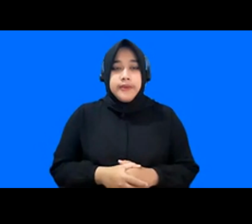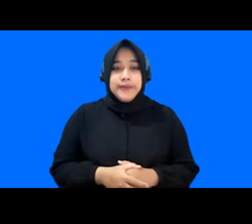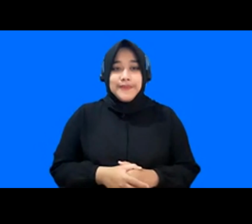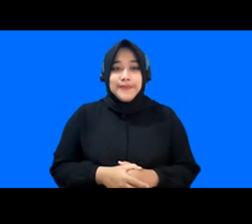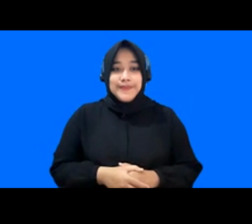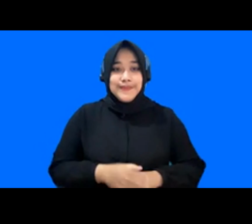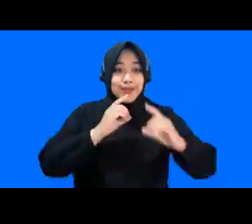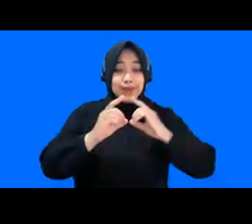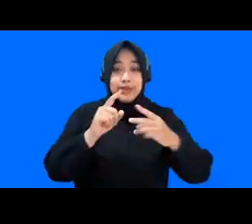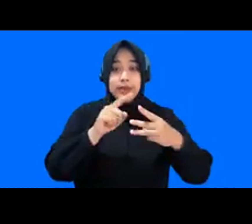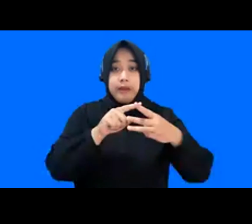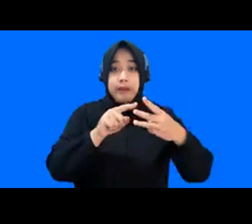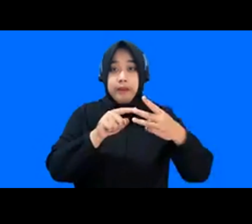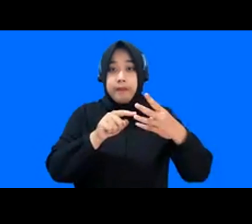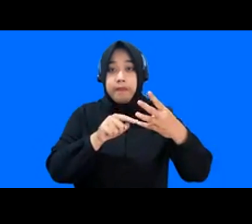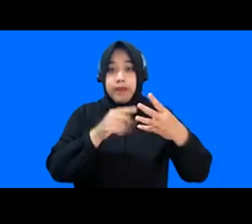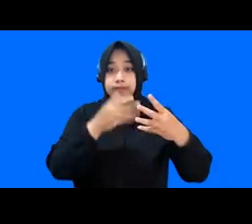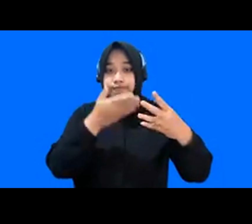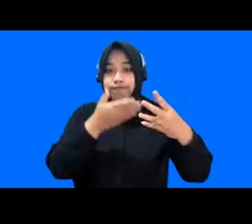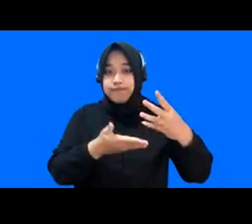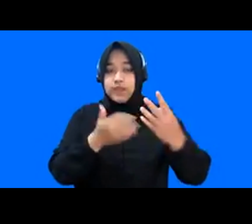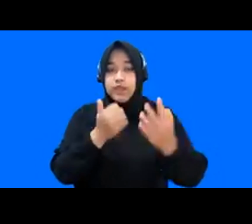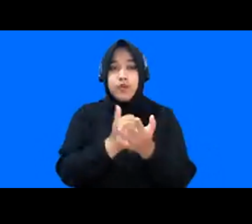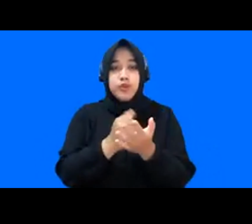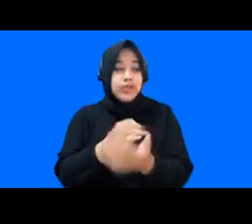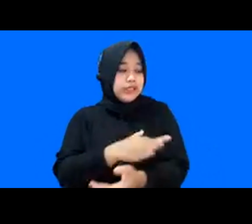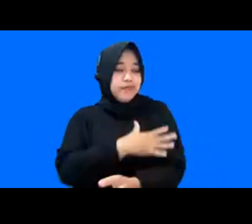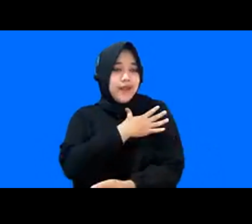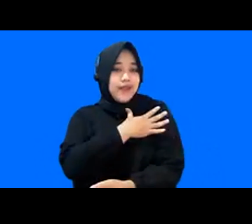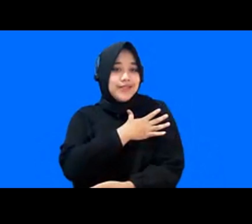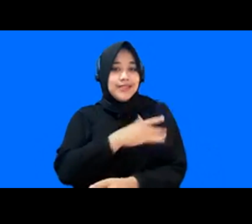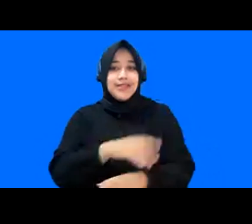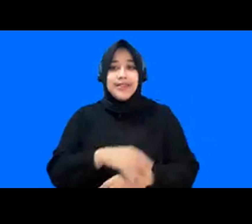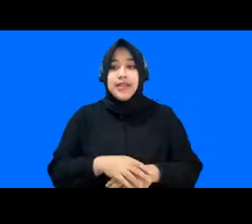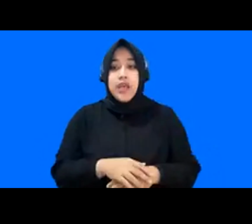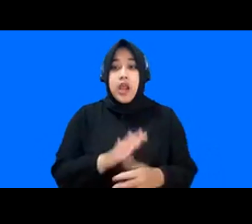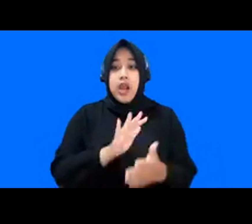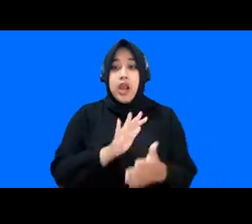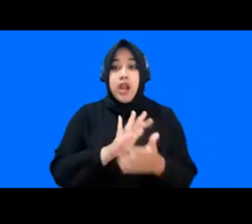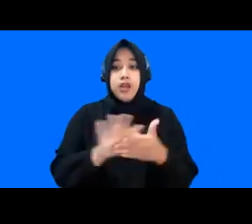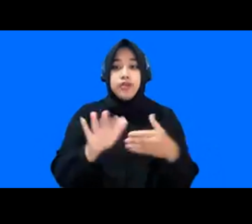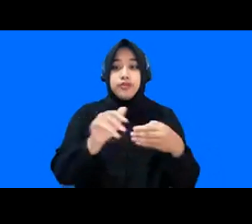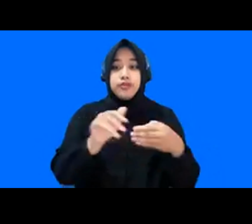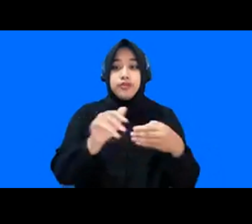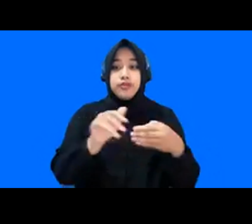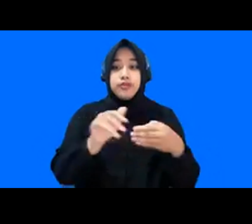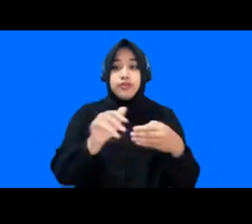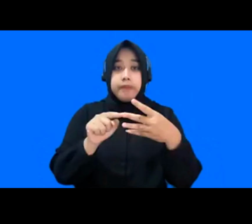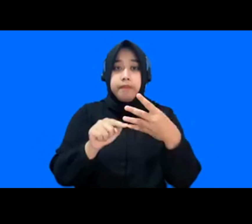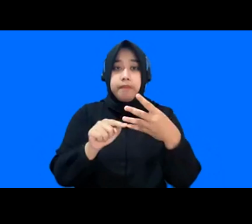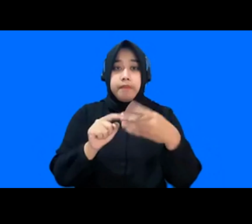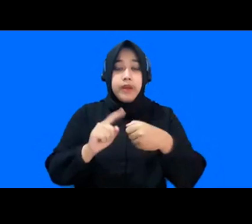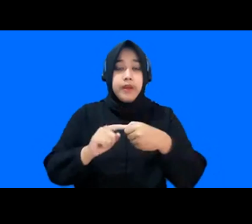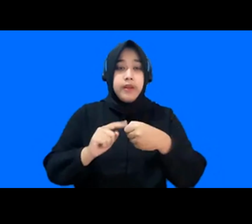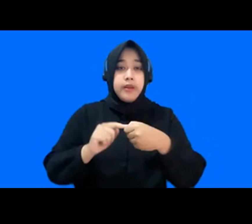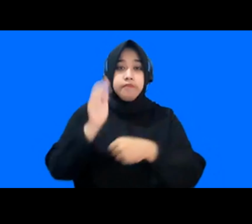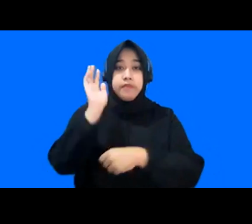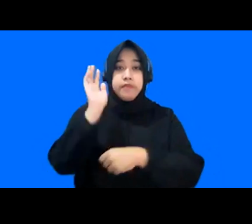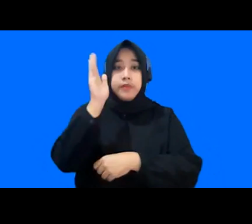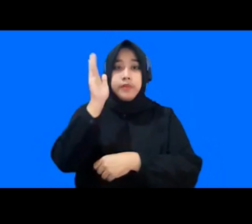So these sessions will be led by four speakers who are currently leading locally digital